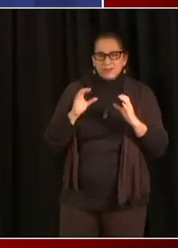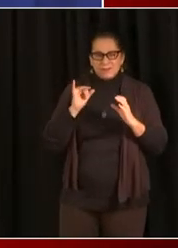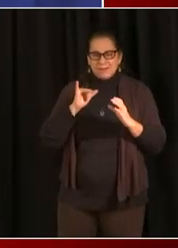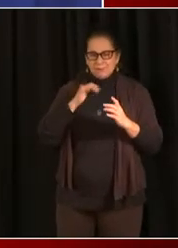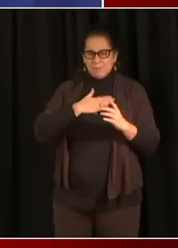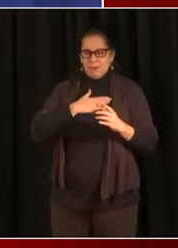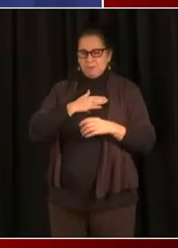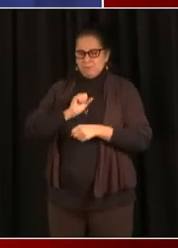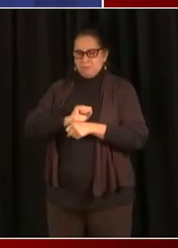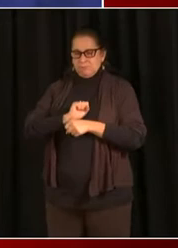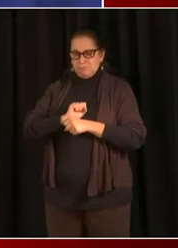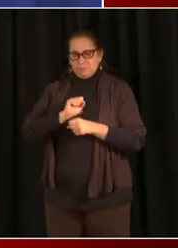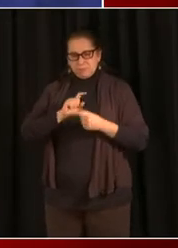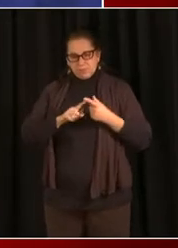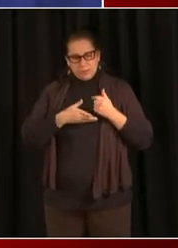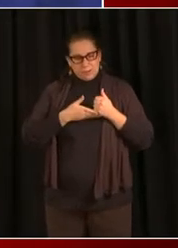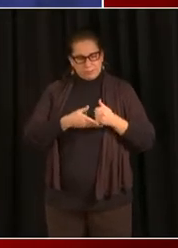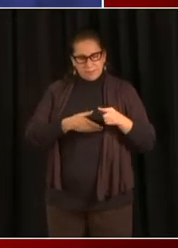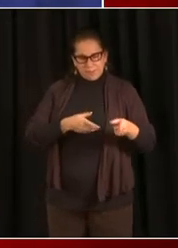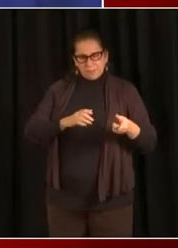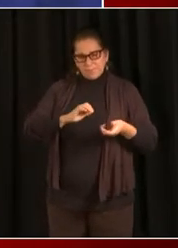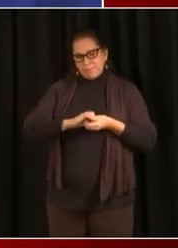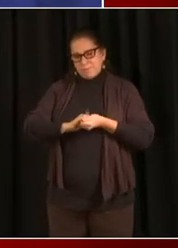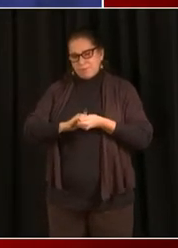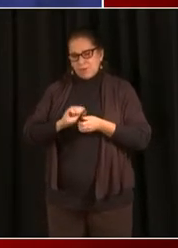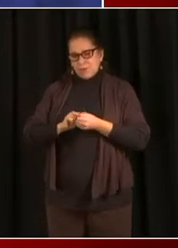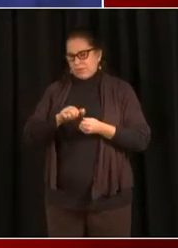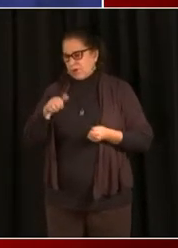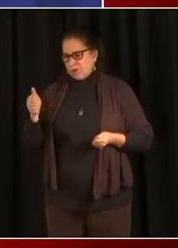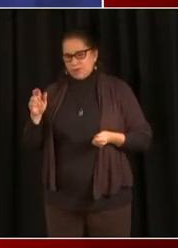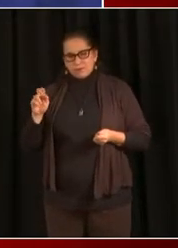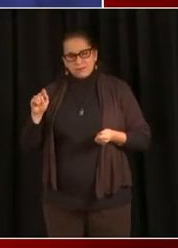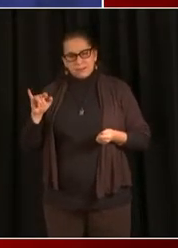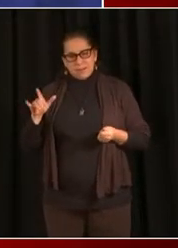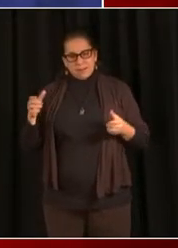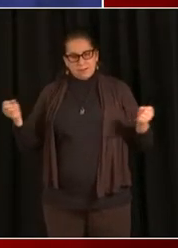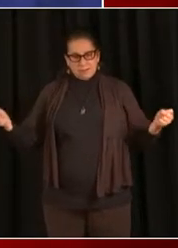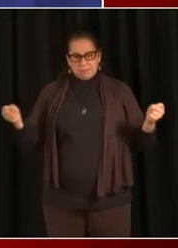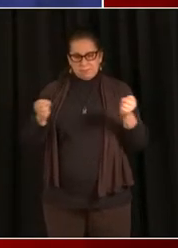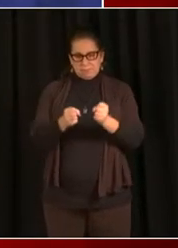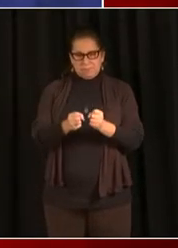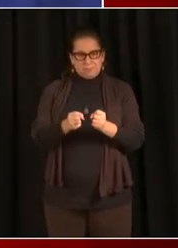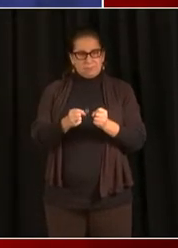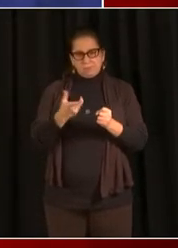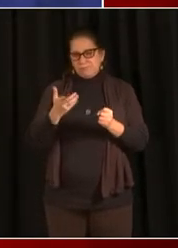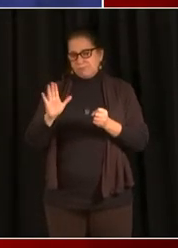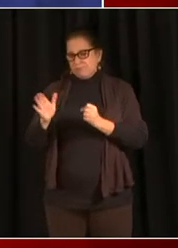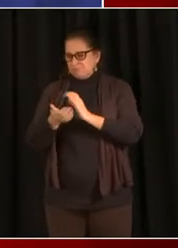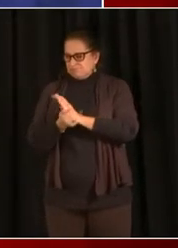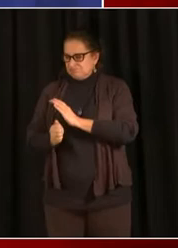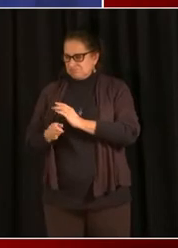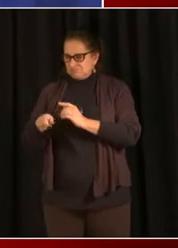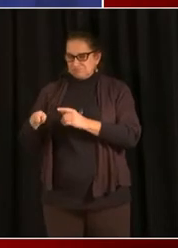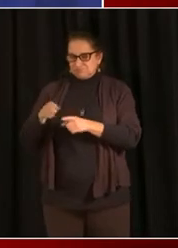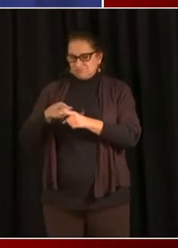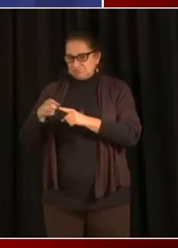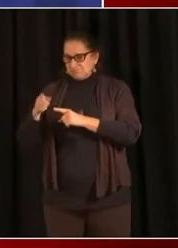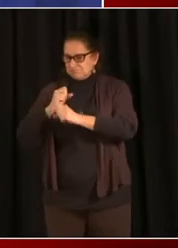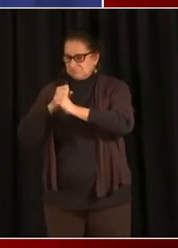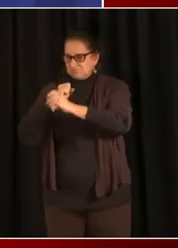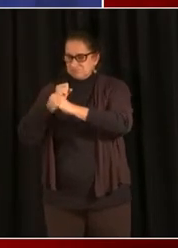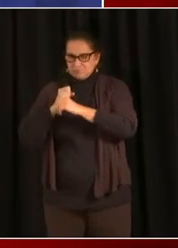a lot of what we've been able to do is collaborate with our retailers and bringing them together, which I think has really been an important part of